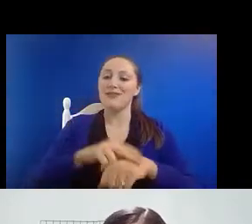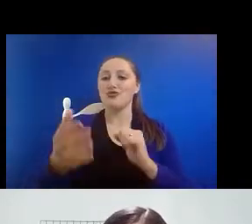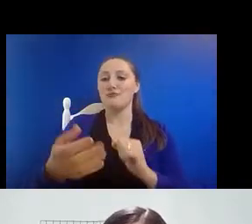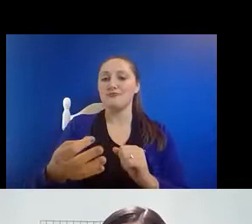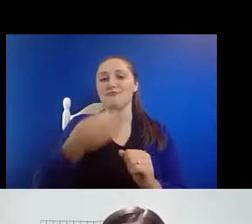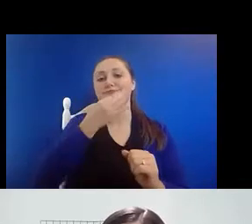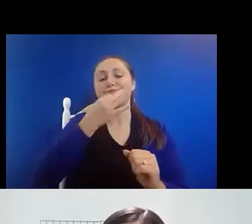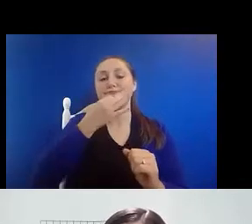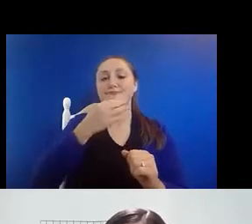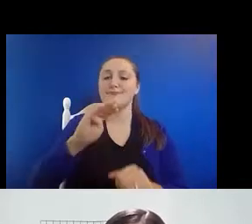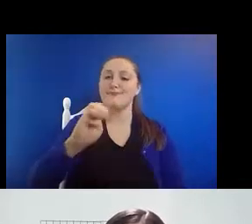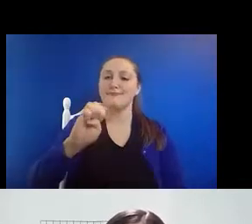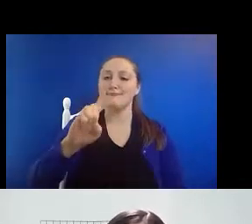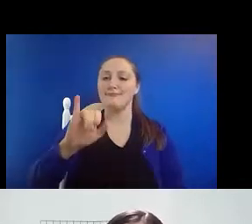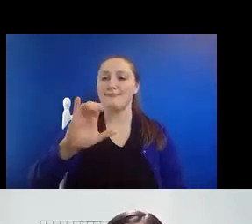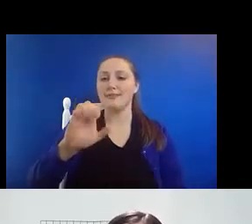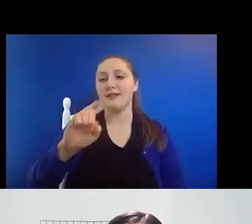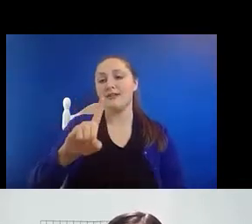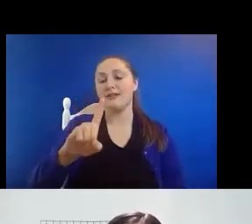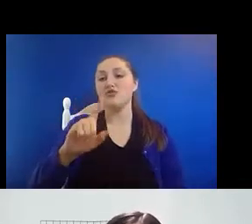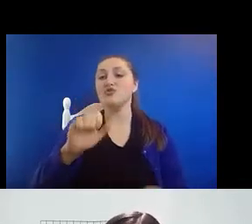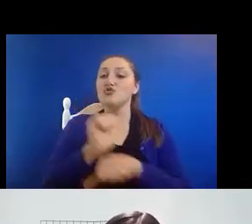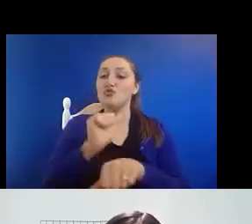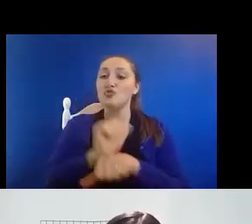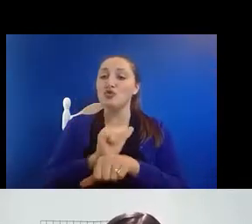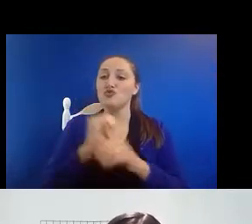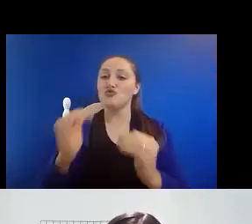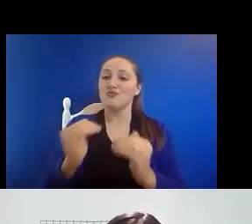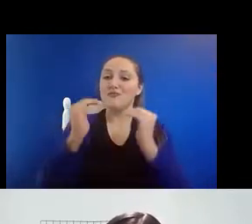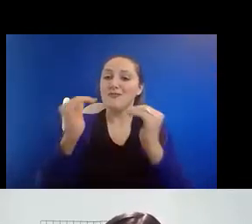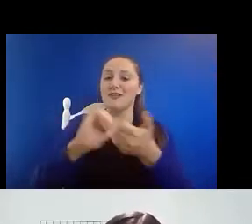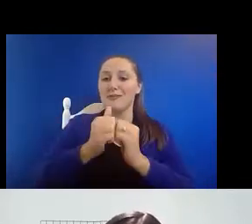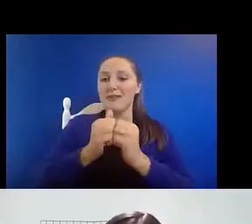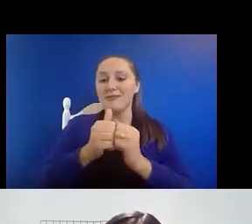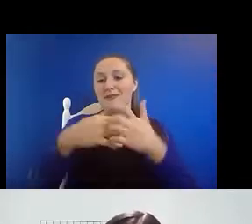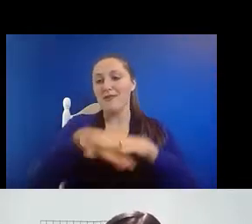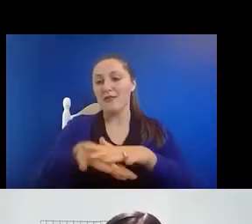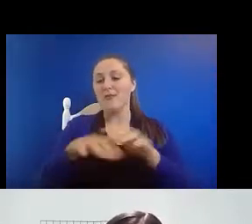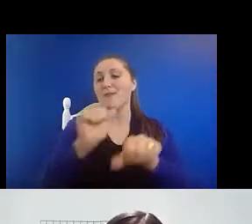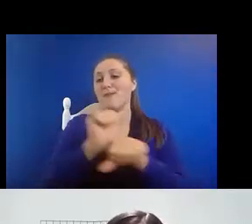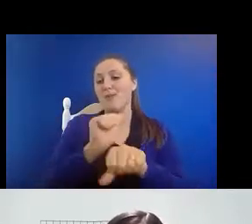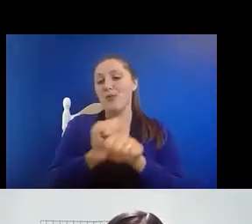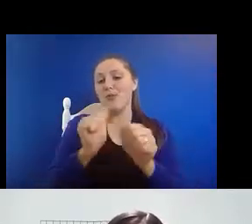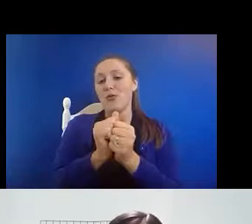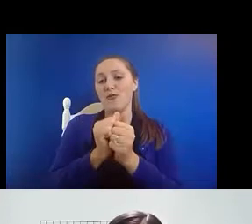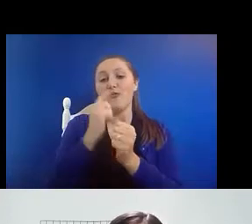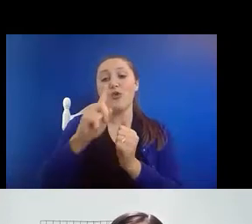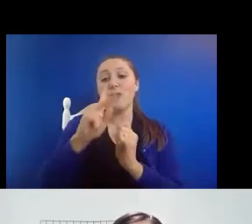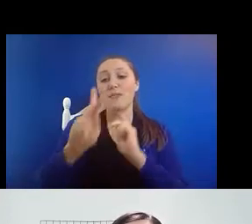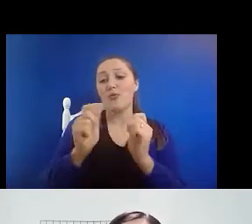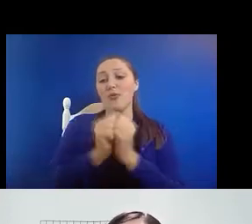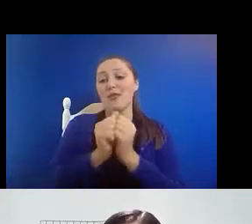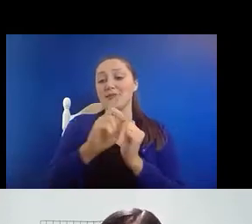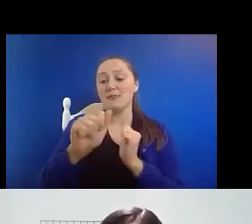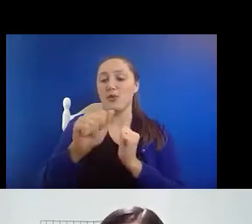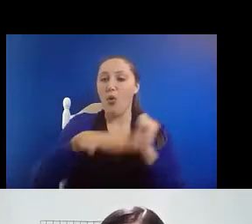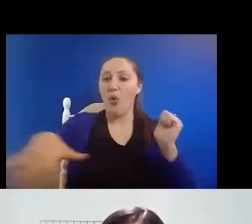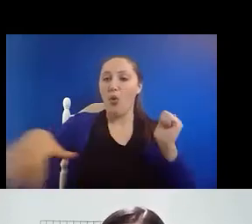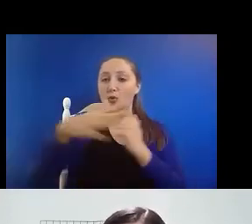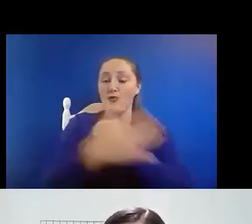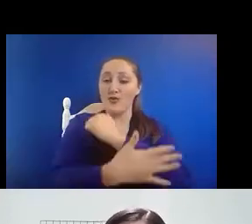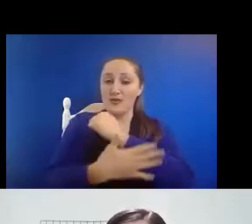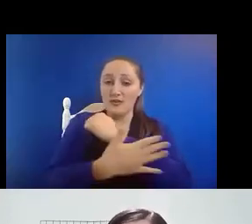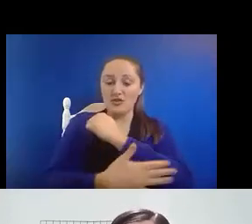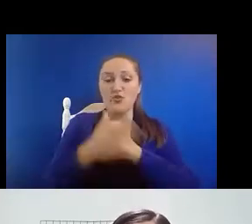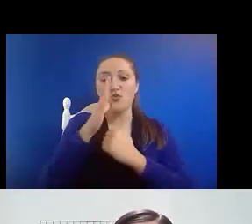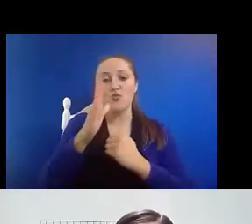Medicaid, working to advance competitive integrated employment for people with disabilities across the country. She's going to give us the national landscape,